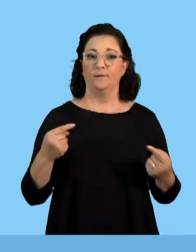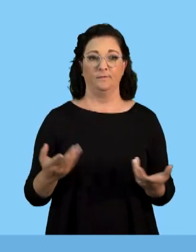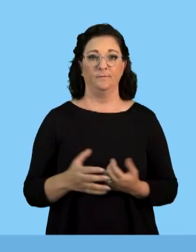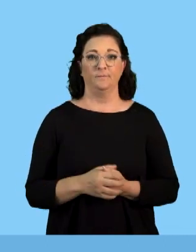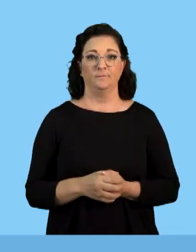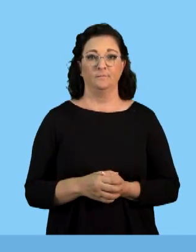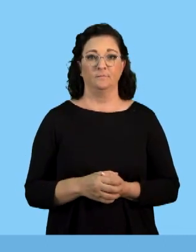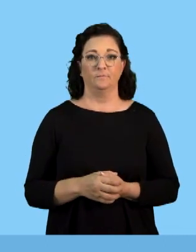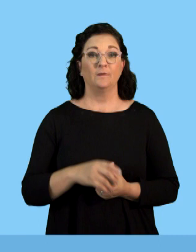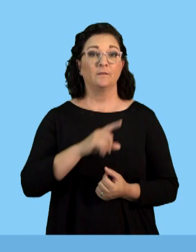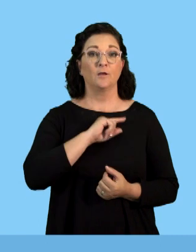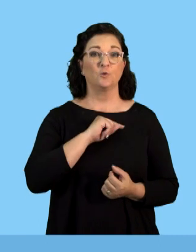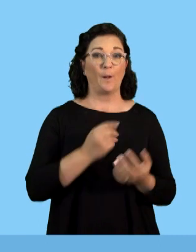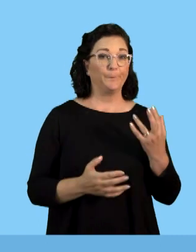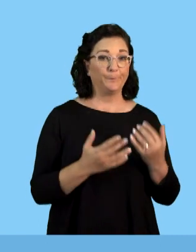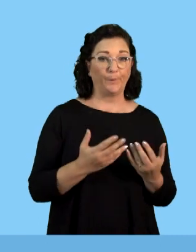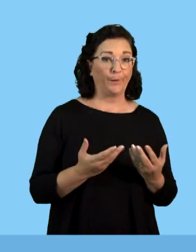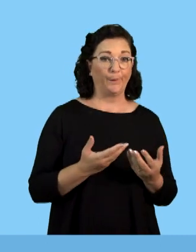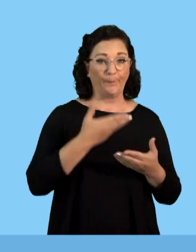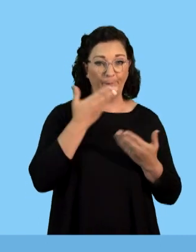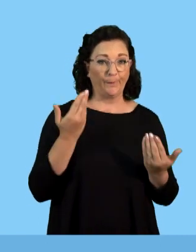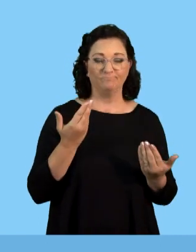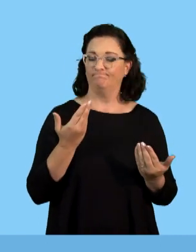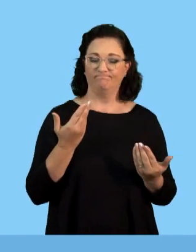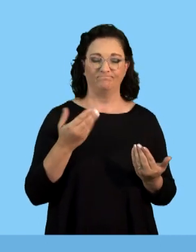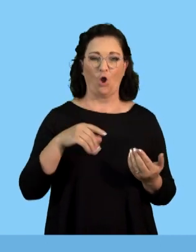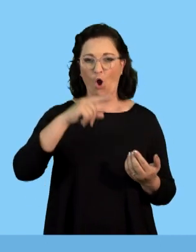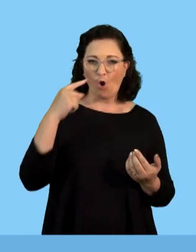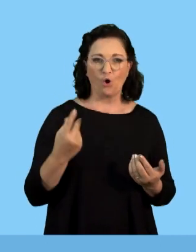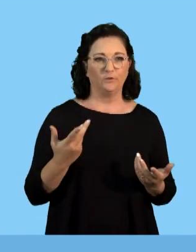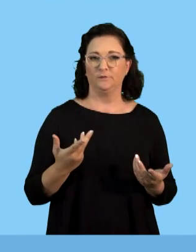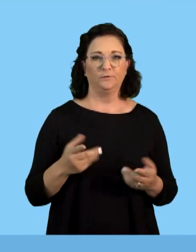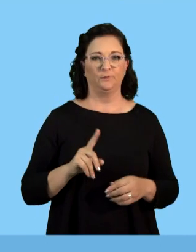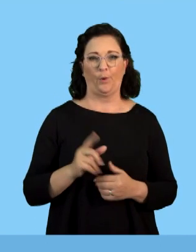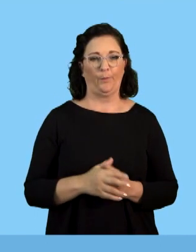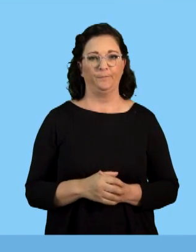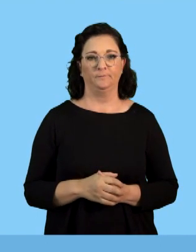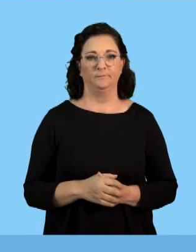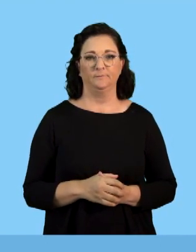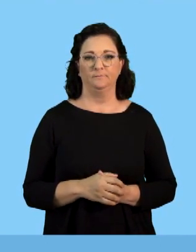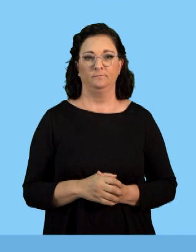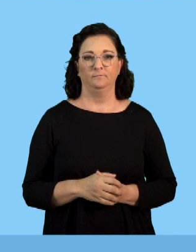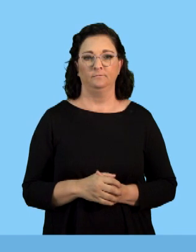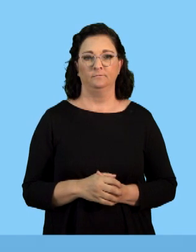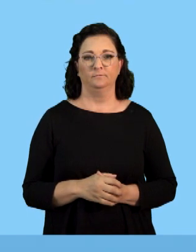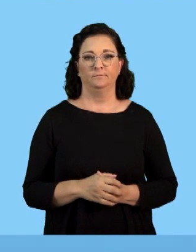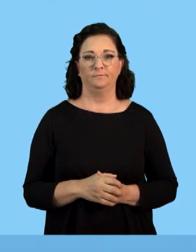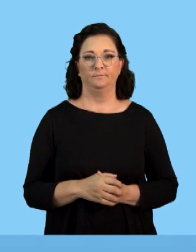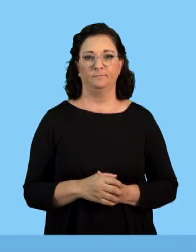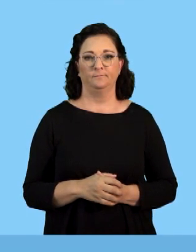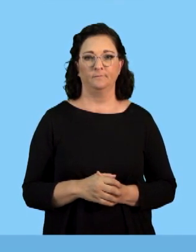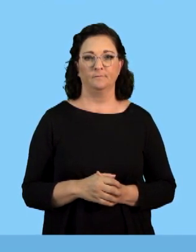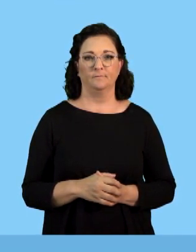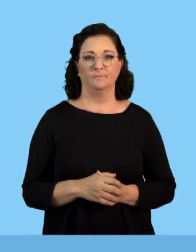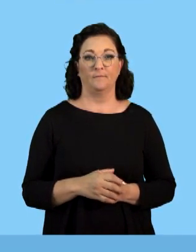out, they are not going to get as hot as the other incandescent lights get when they are burning for quite some time. So